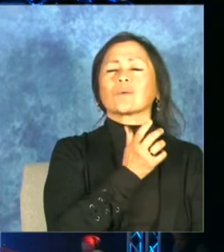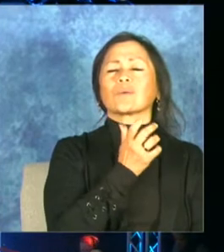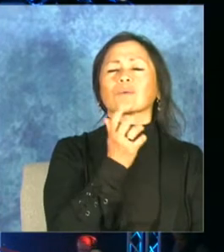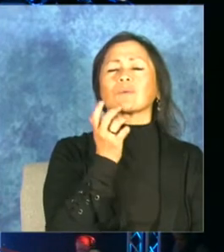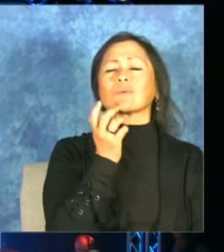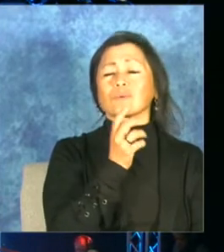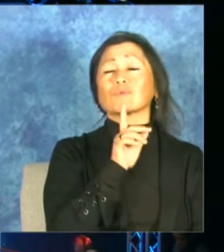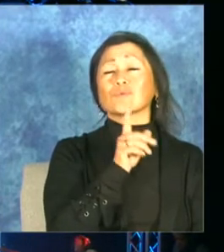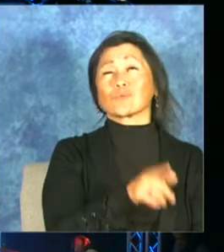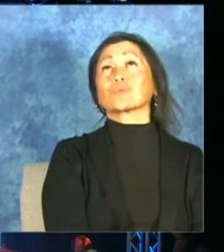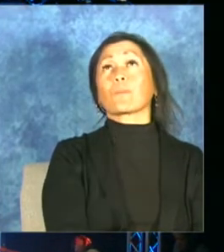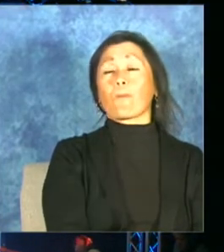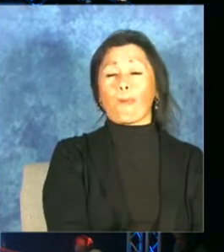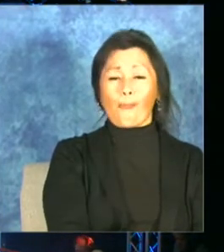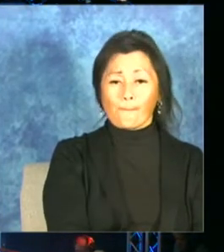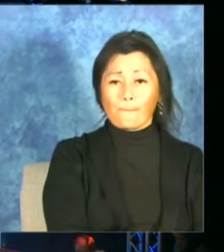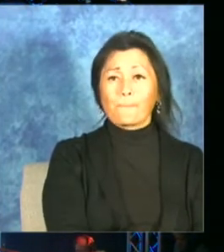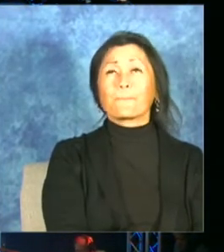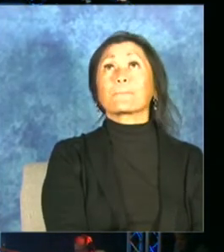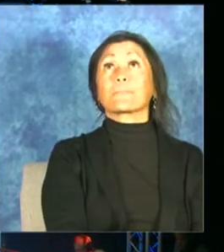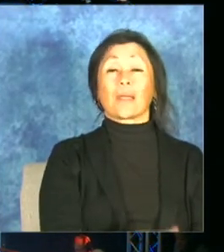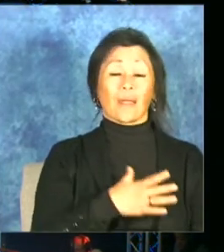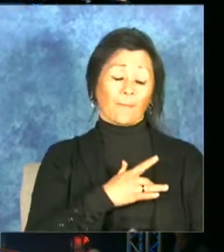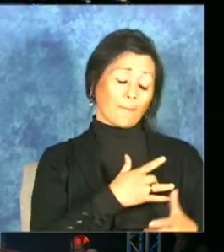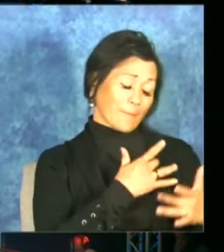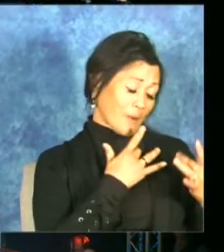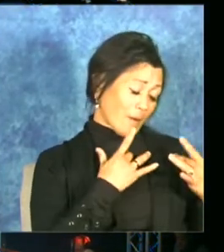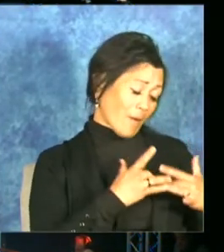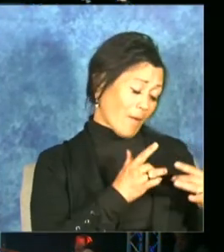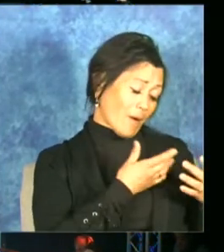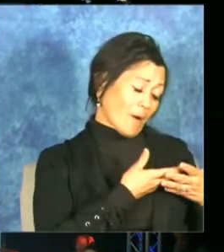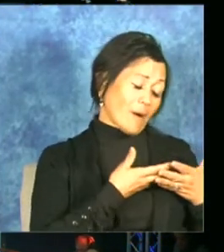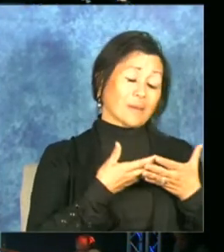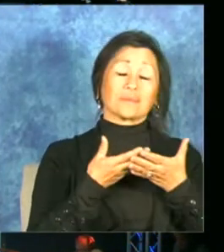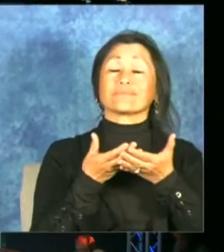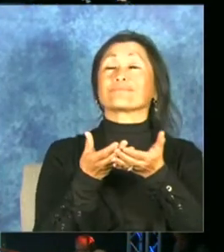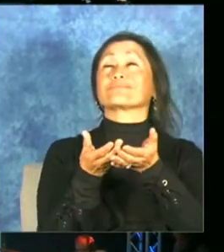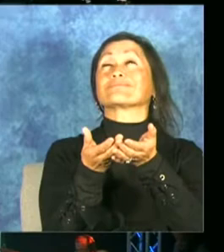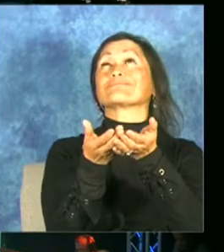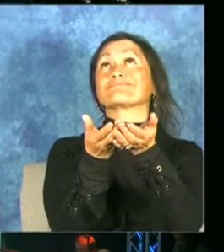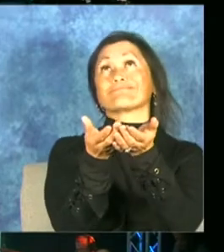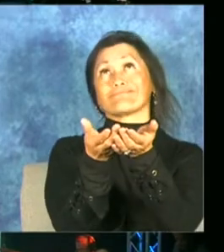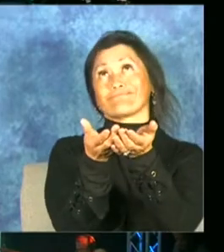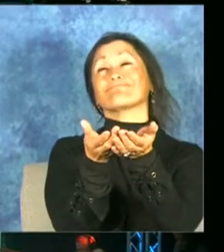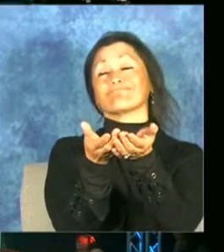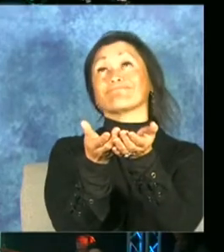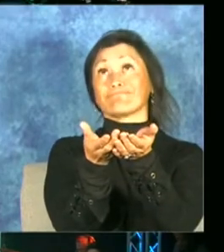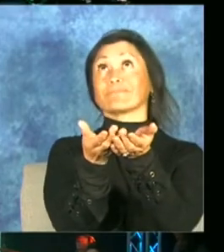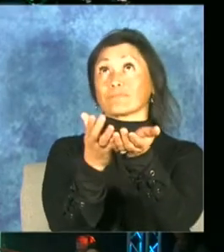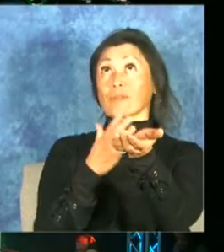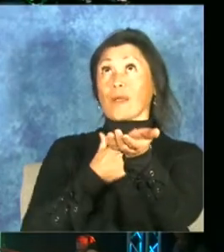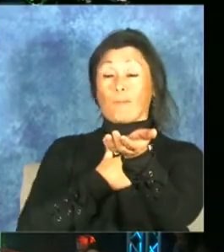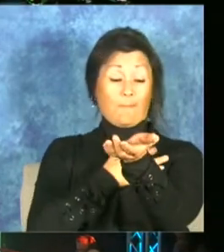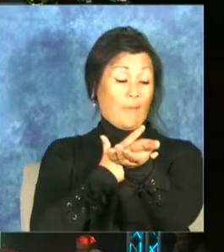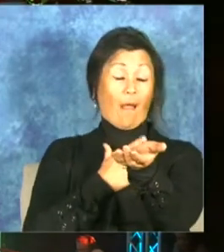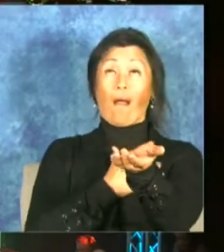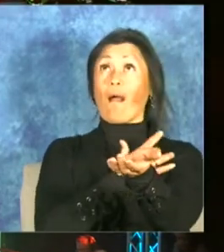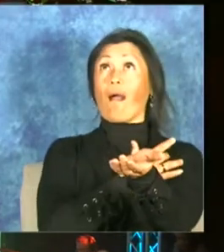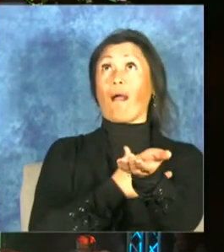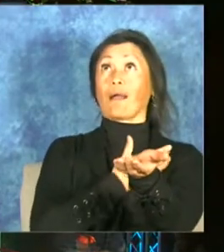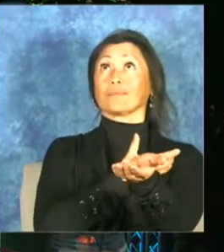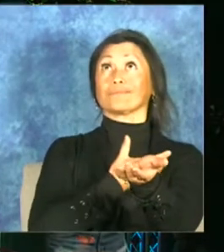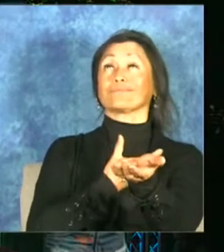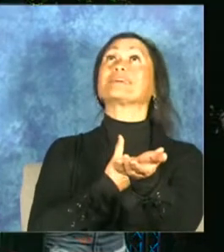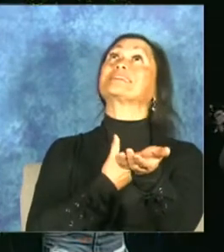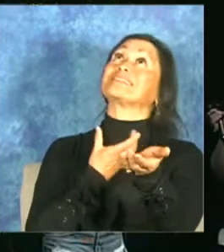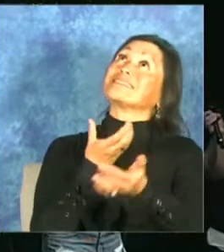whoa, oh, whoa. You can have my heart. You can have my heart.